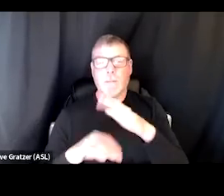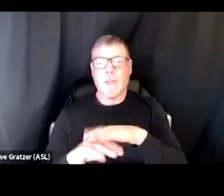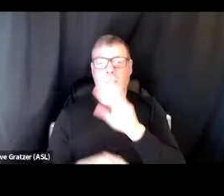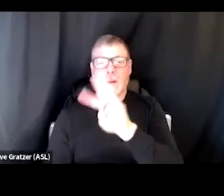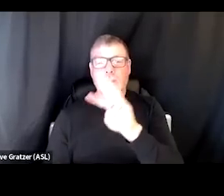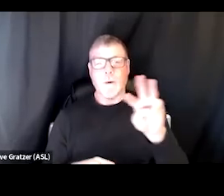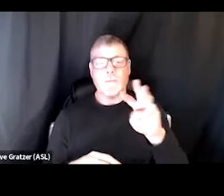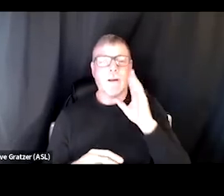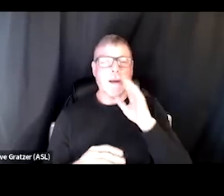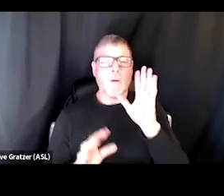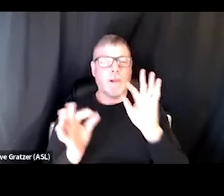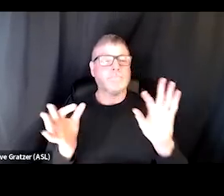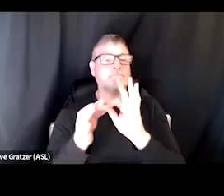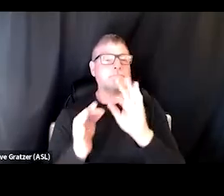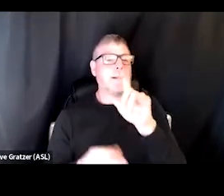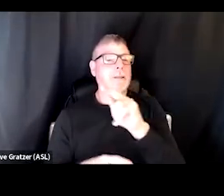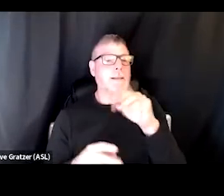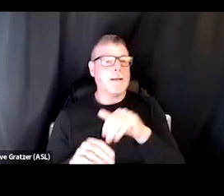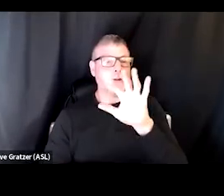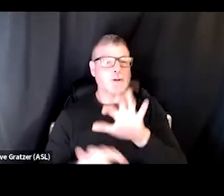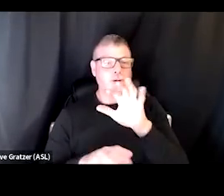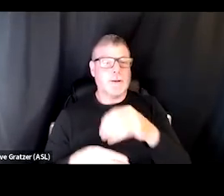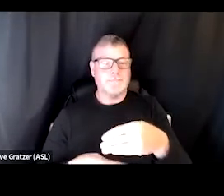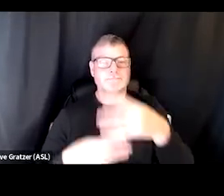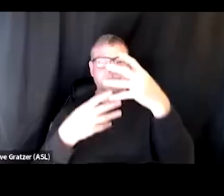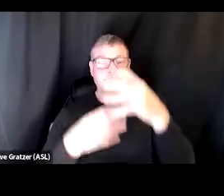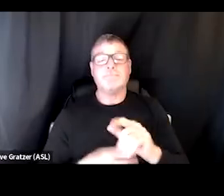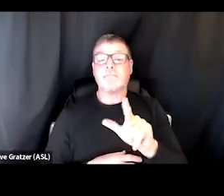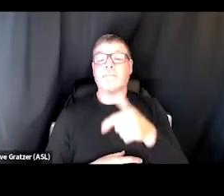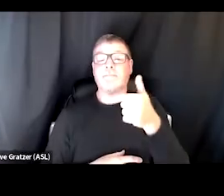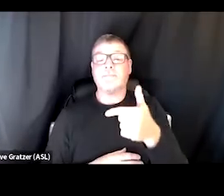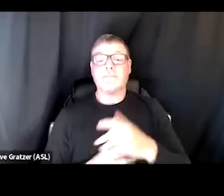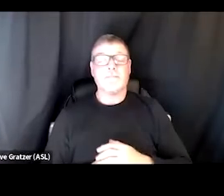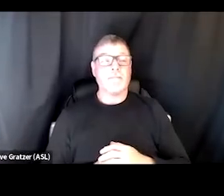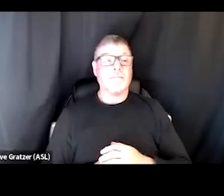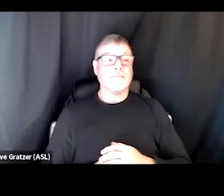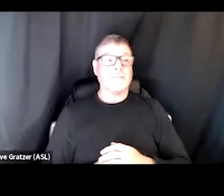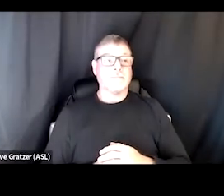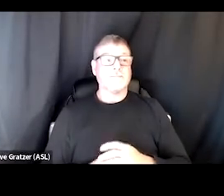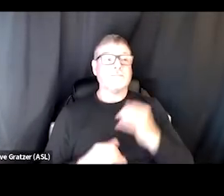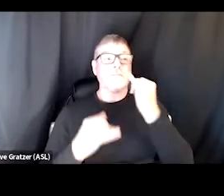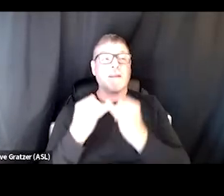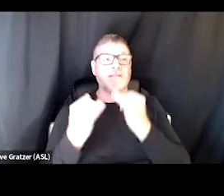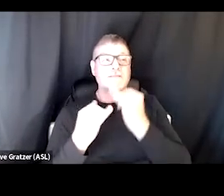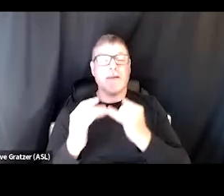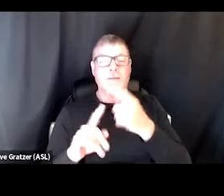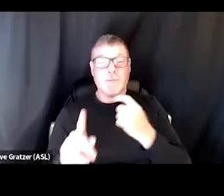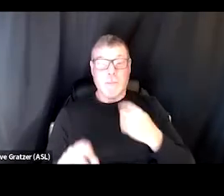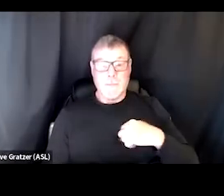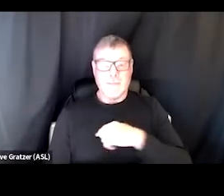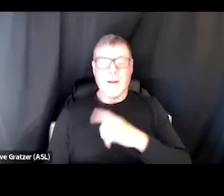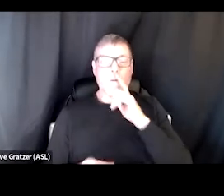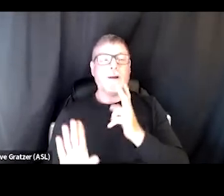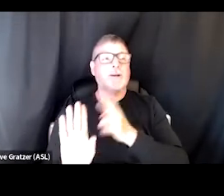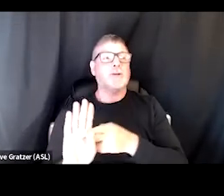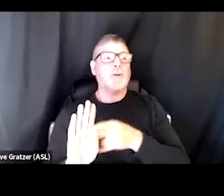website, and Alicia's put the link in the chat. Next slide. So the final few notes from me. We're joined